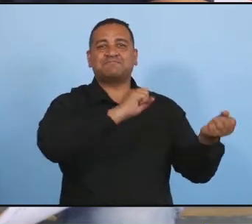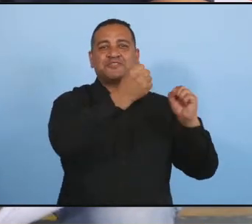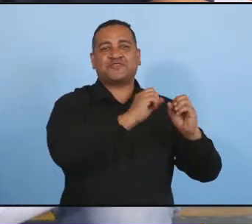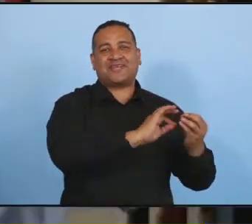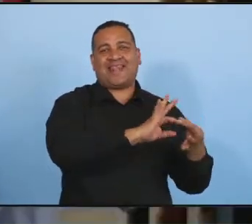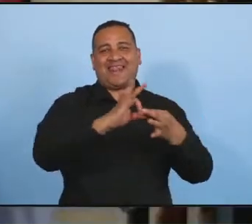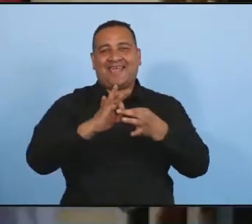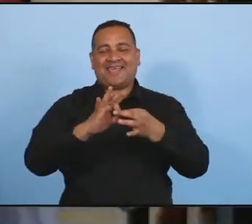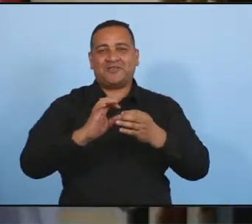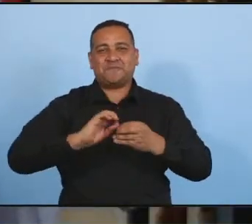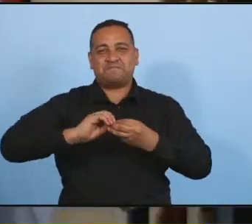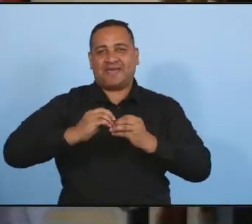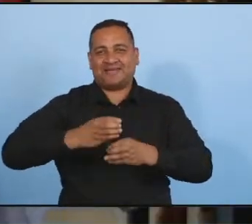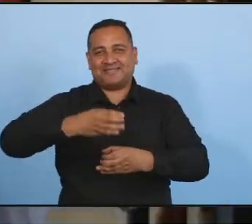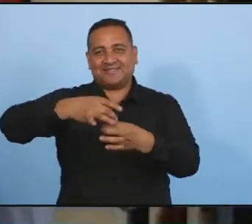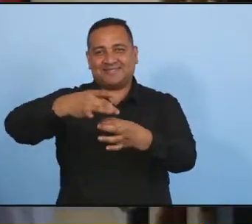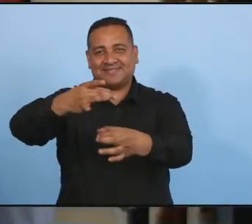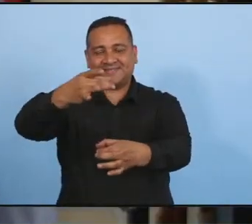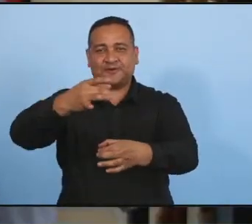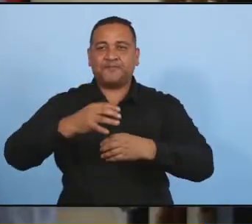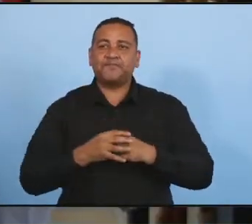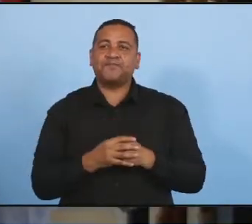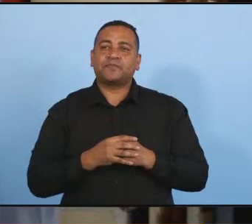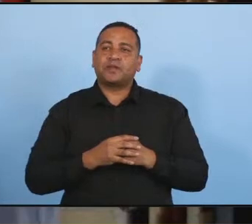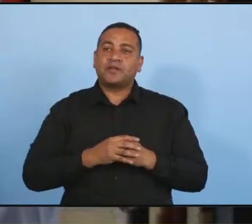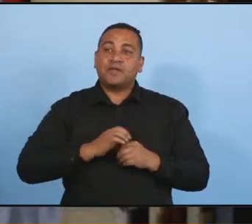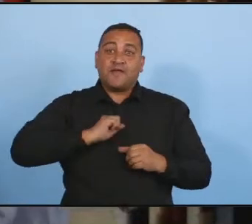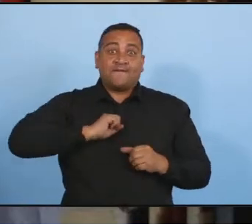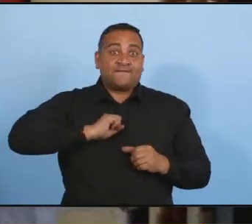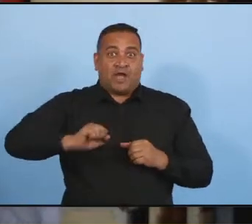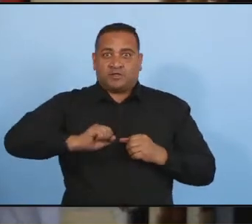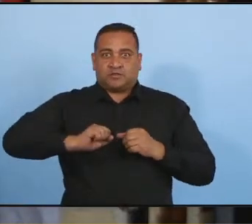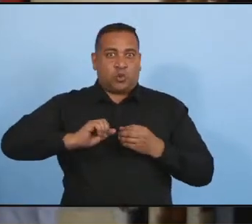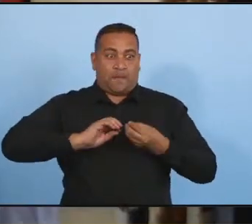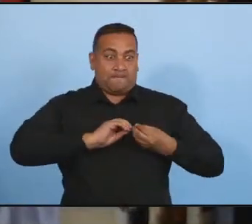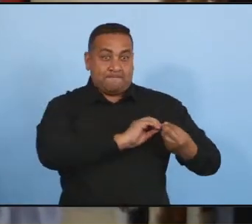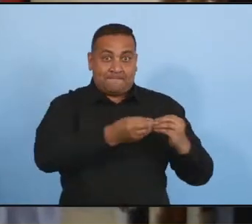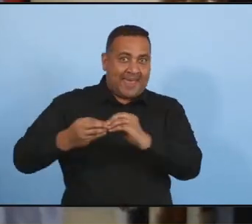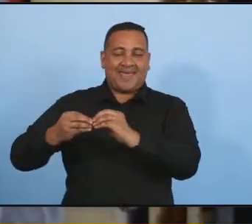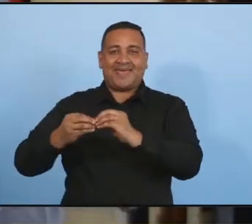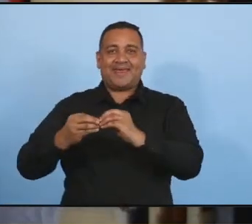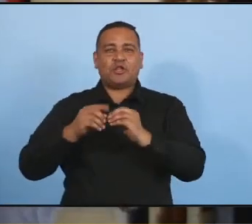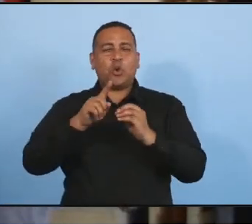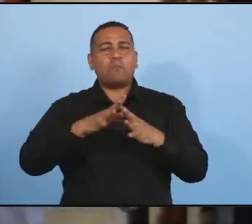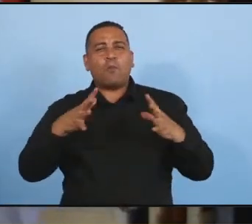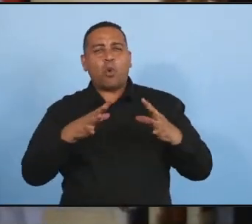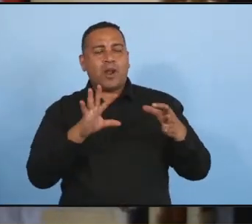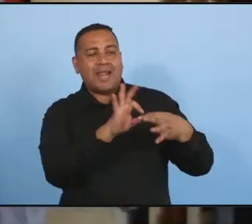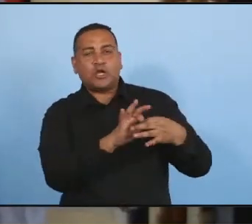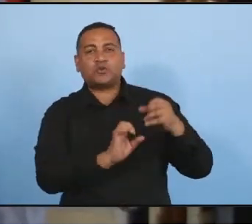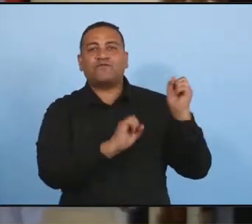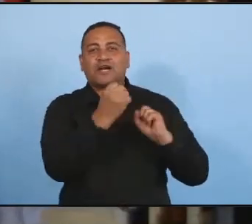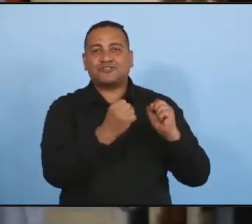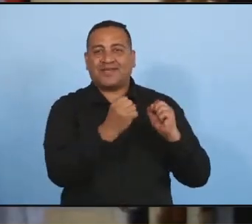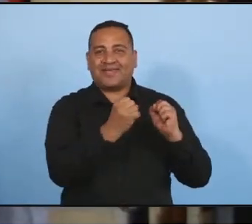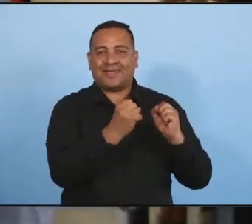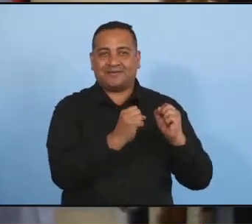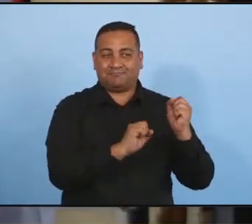Yes, yeah. yes, Quick, yes. everything goes. So pneumatics is something beautiful to use, hydraulics as well. But hydraulics will